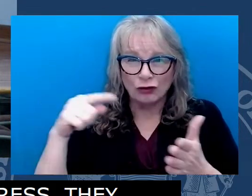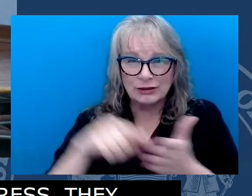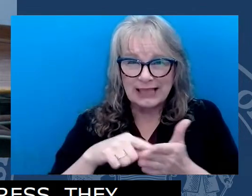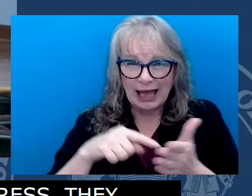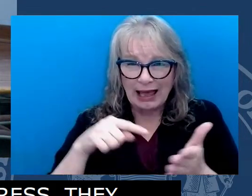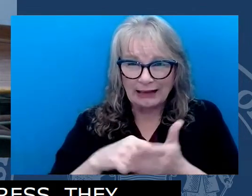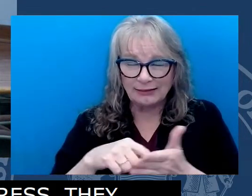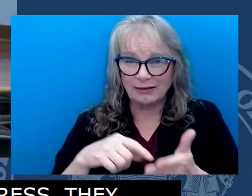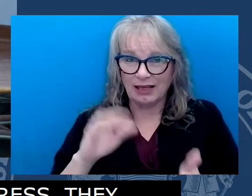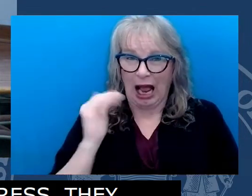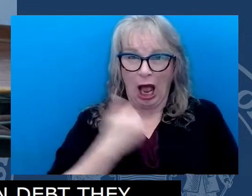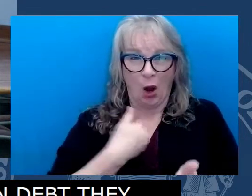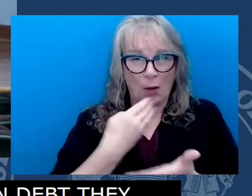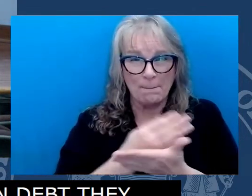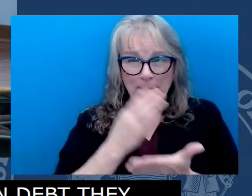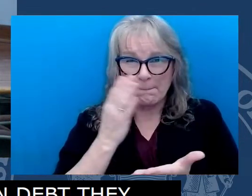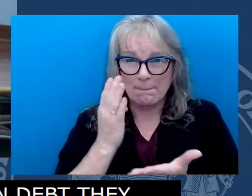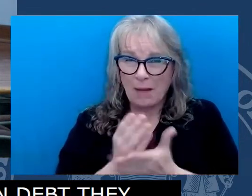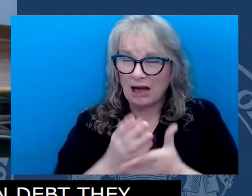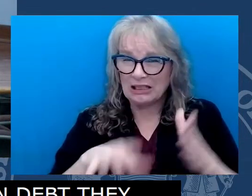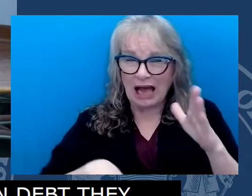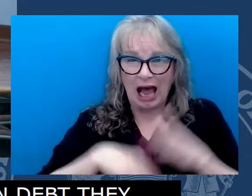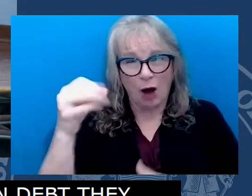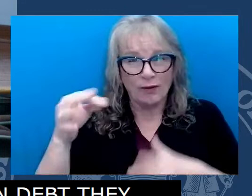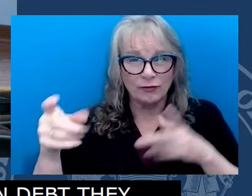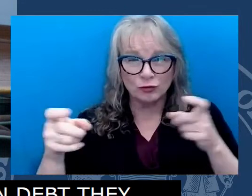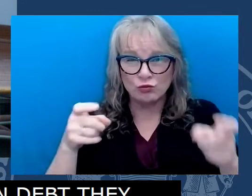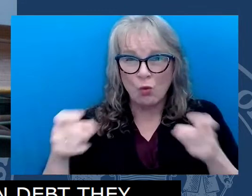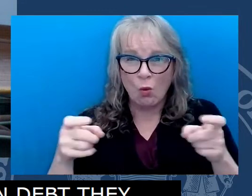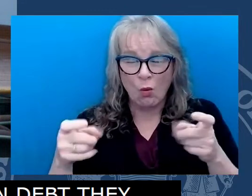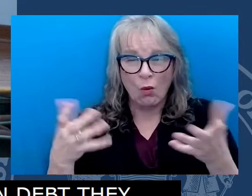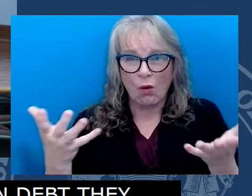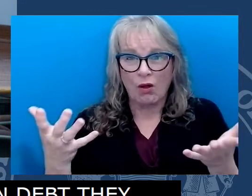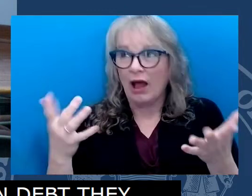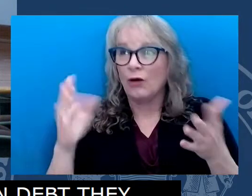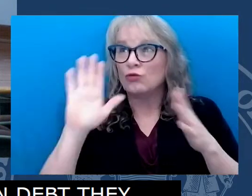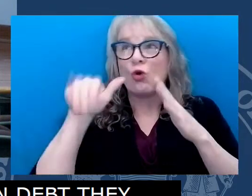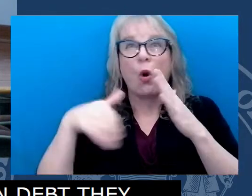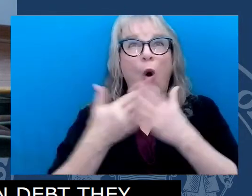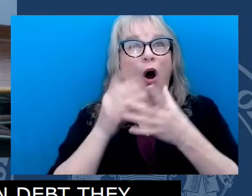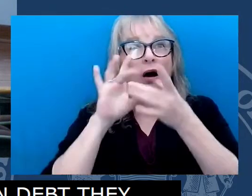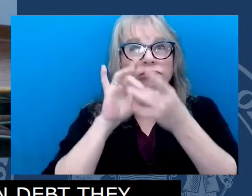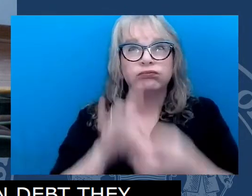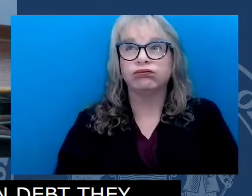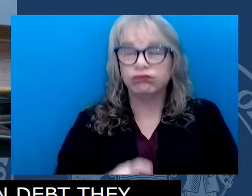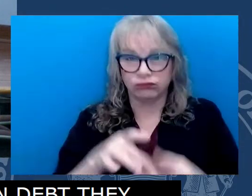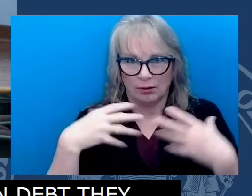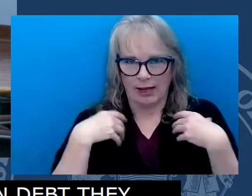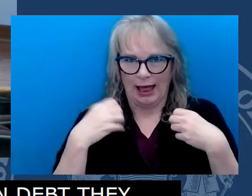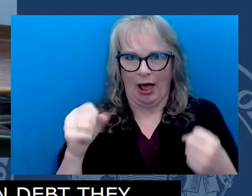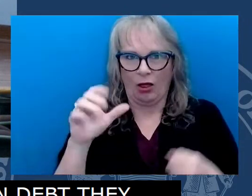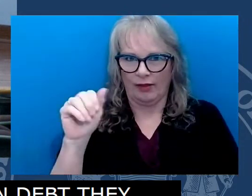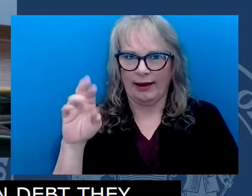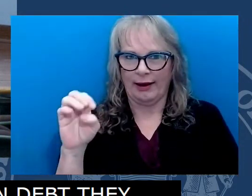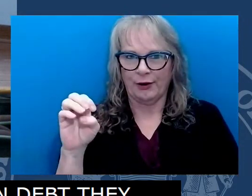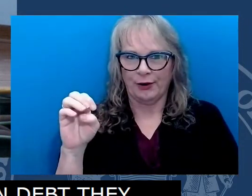out of whack. I mean, and it's all about health care. I